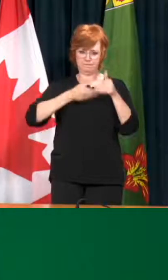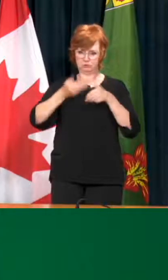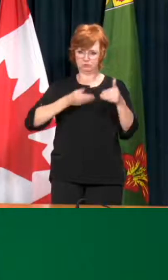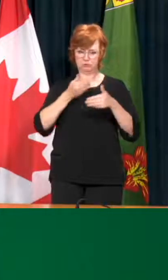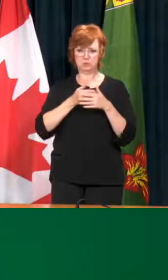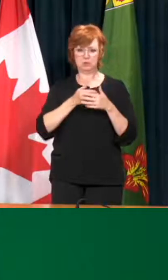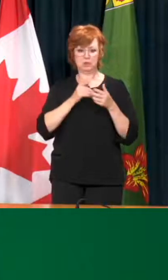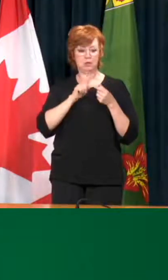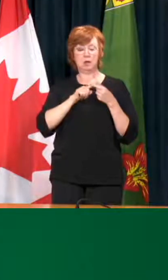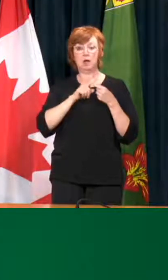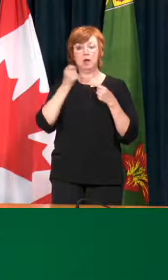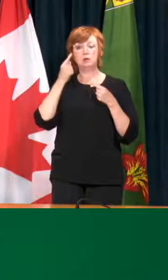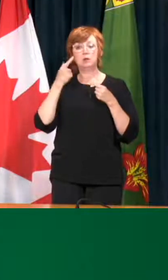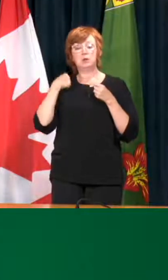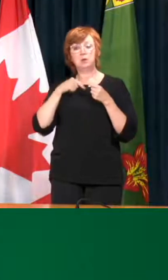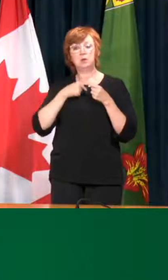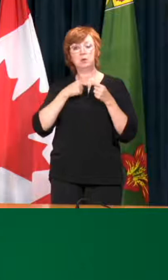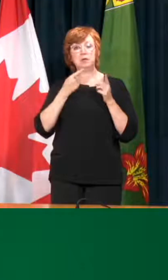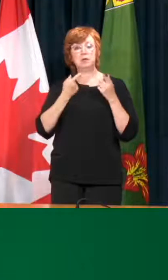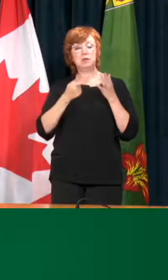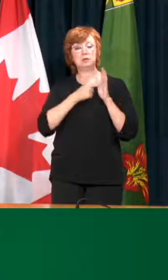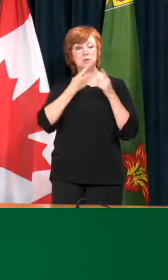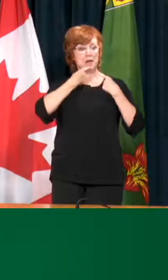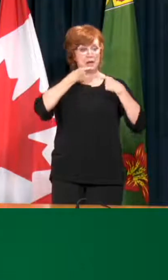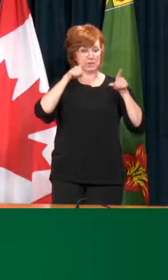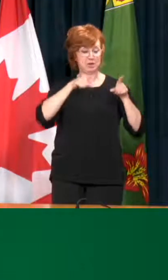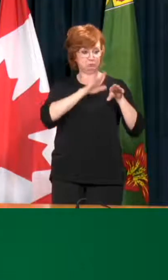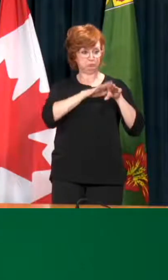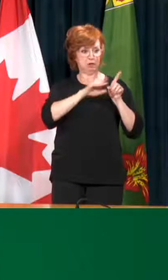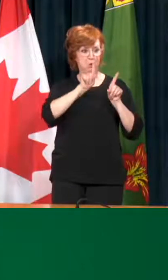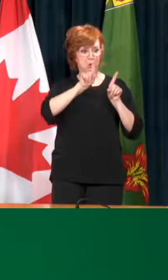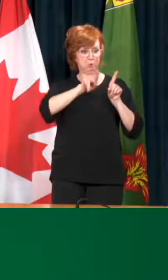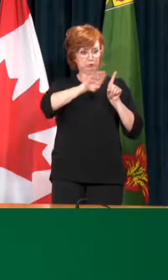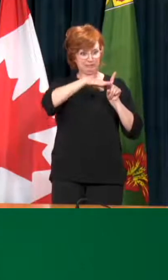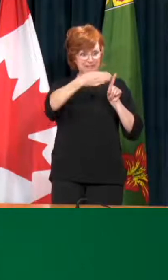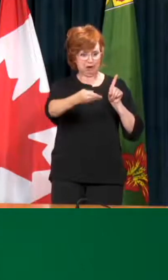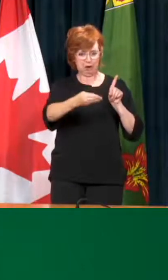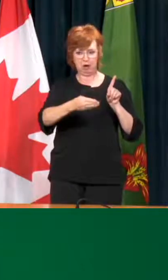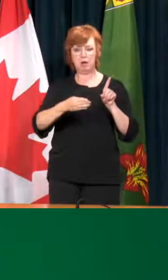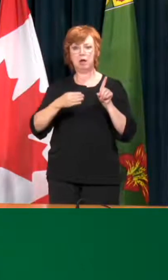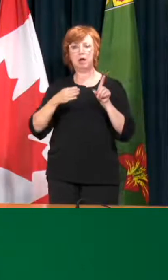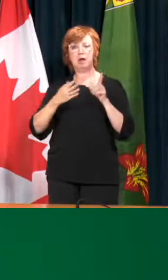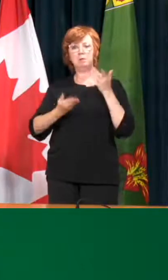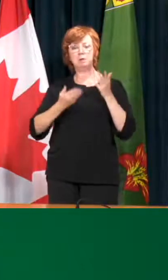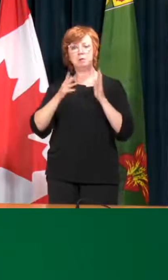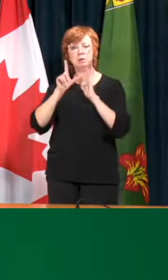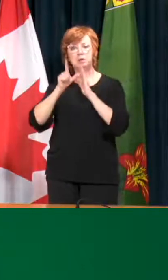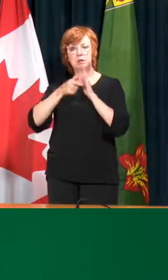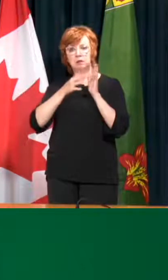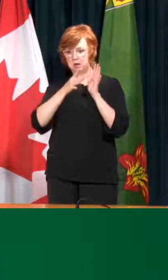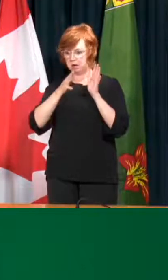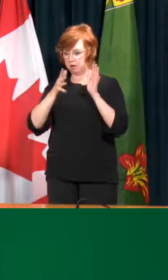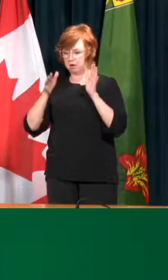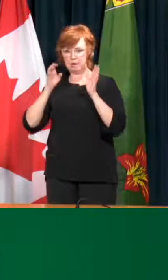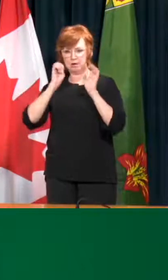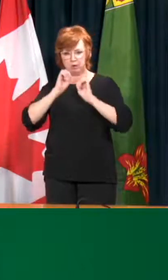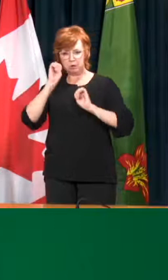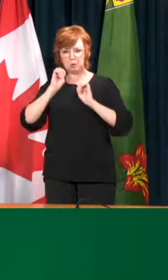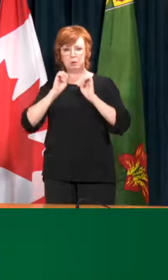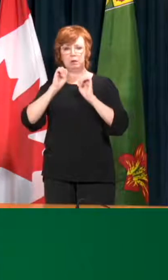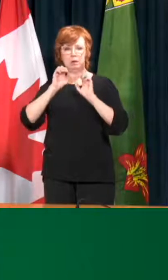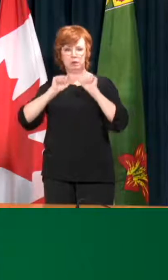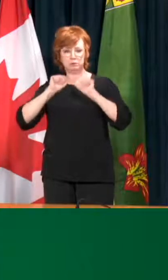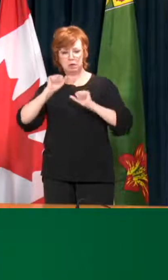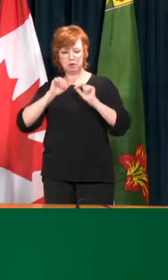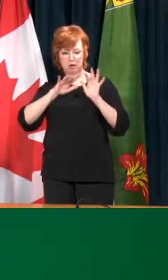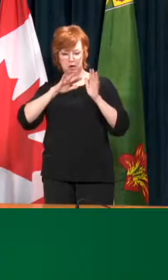numbers in terms of hospitalization and deaths if through further evaluation COVID was not the primary cause of an hospitalization